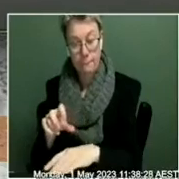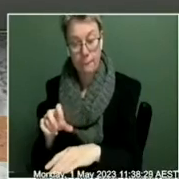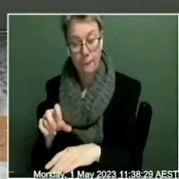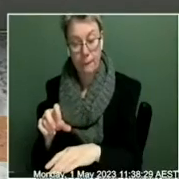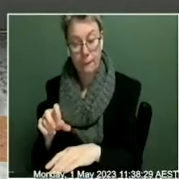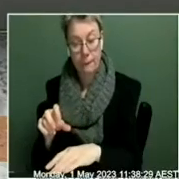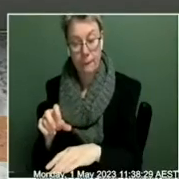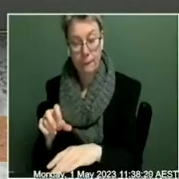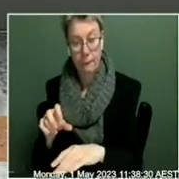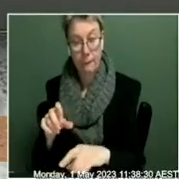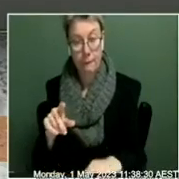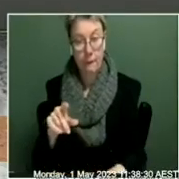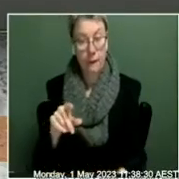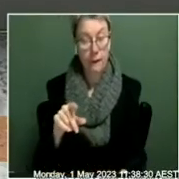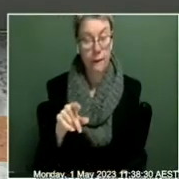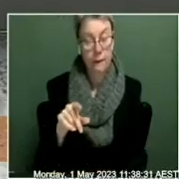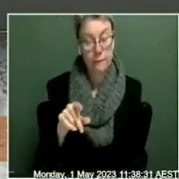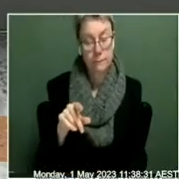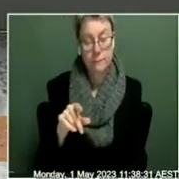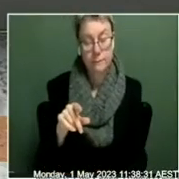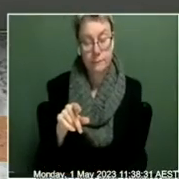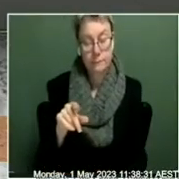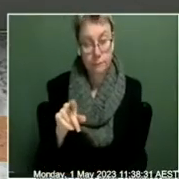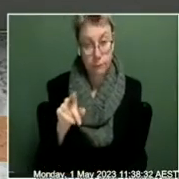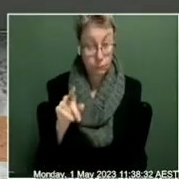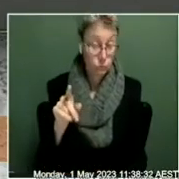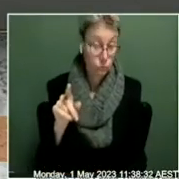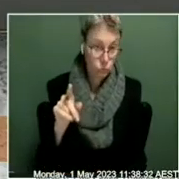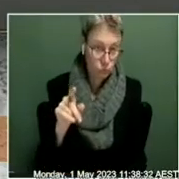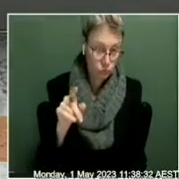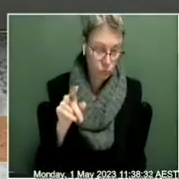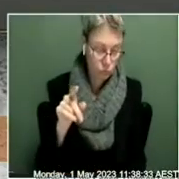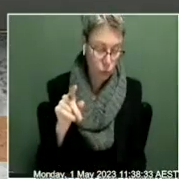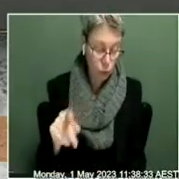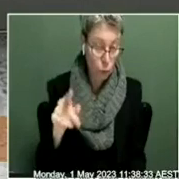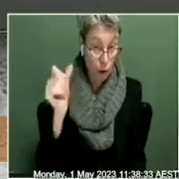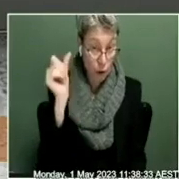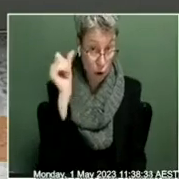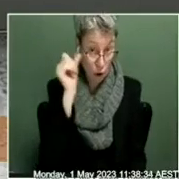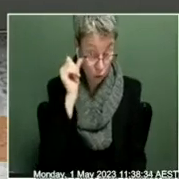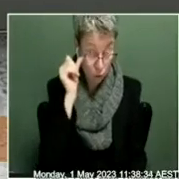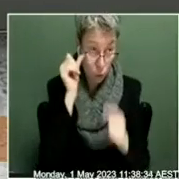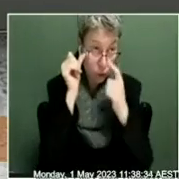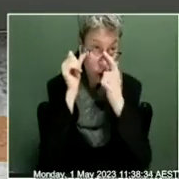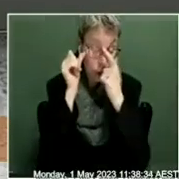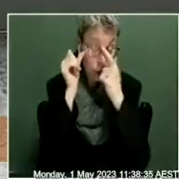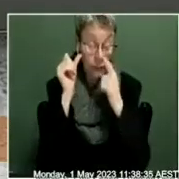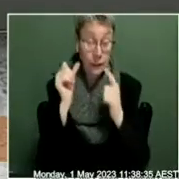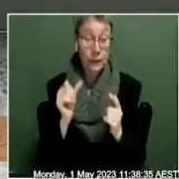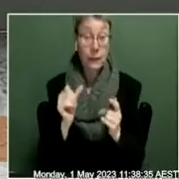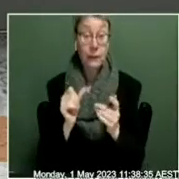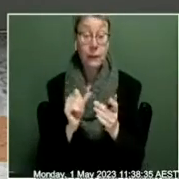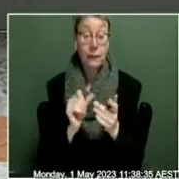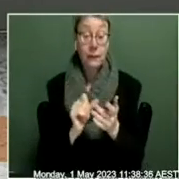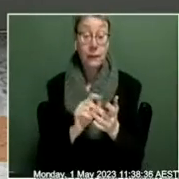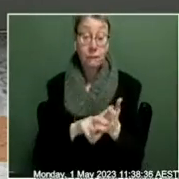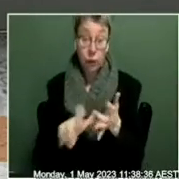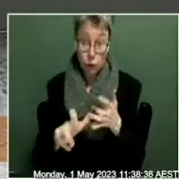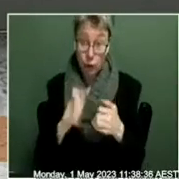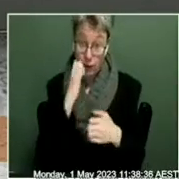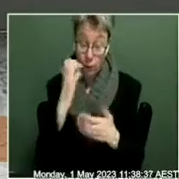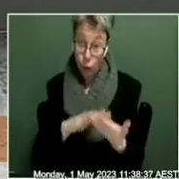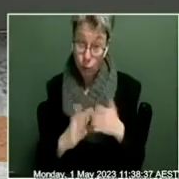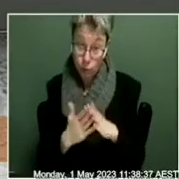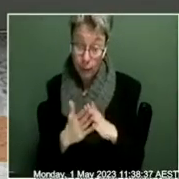Victorian Aboriginal community has significant concerns about any part of that response being provided by Victoria Police. Yes. You're aware of